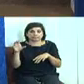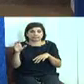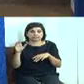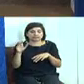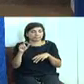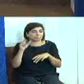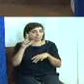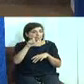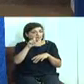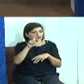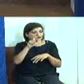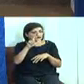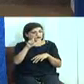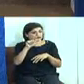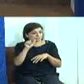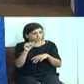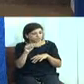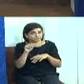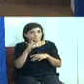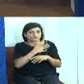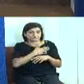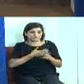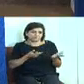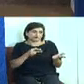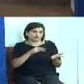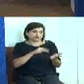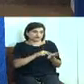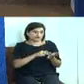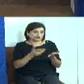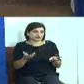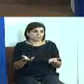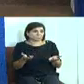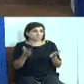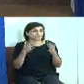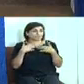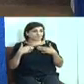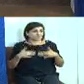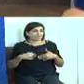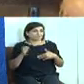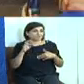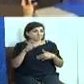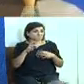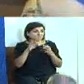Los Angeles to please rise in body or spirit.